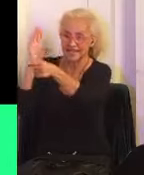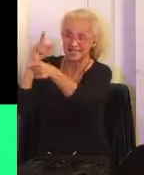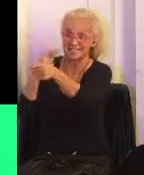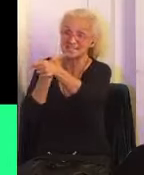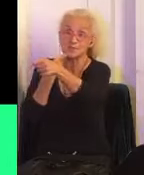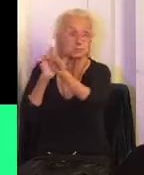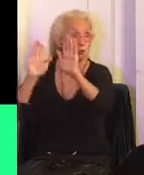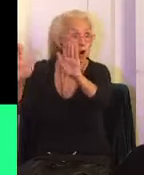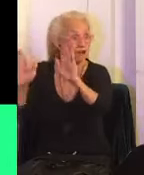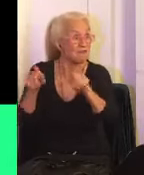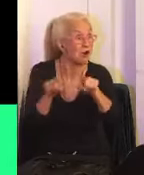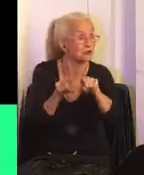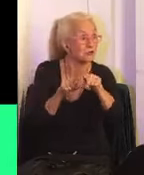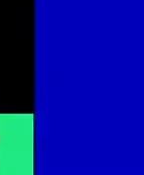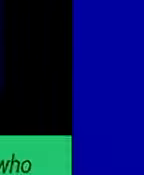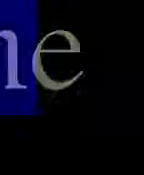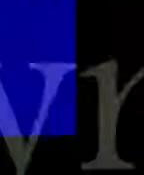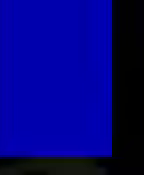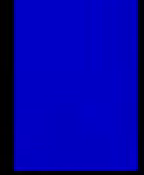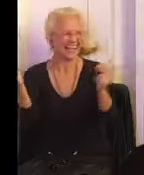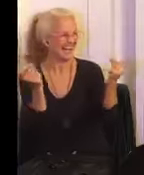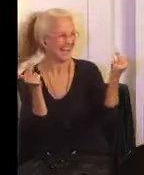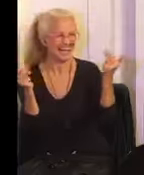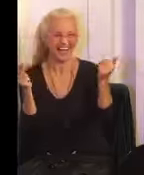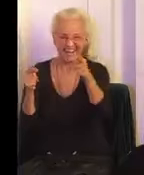And he was wonderful, too.